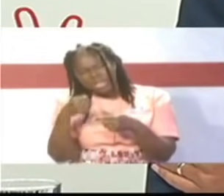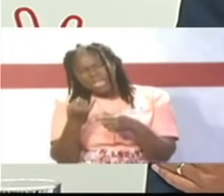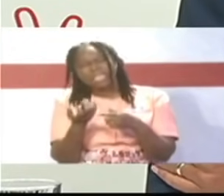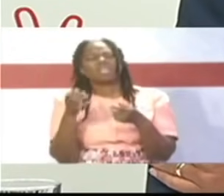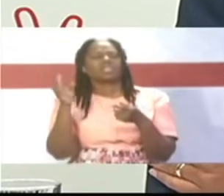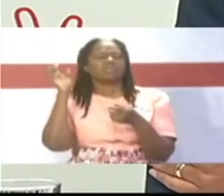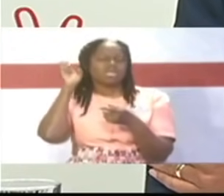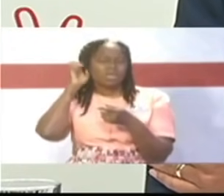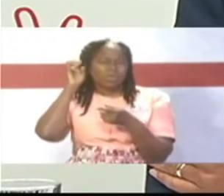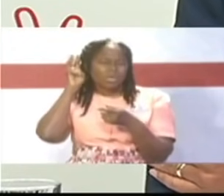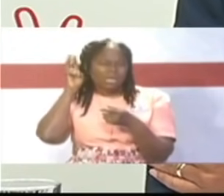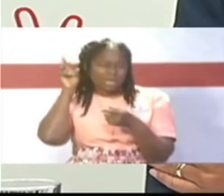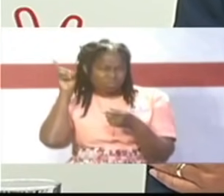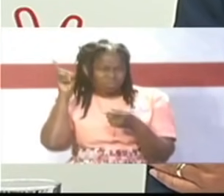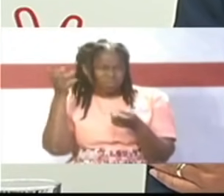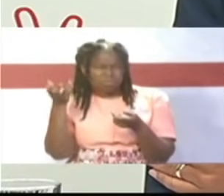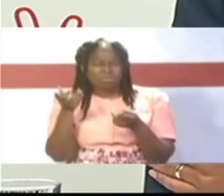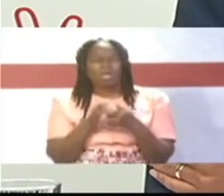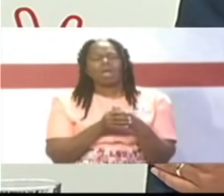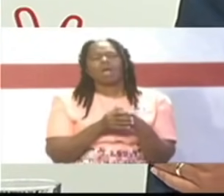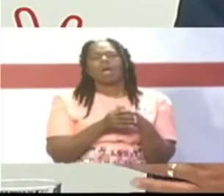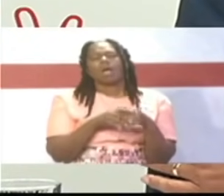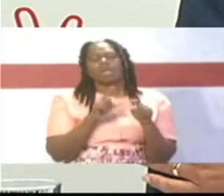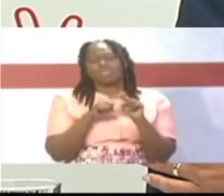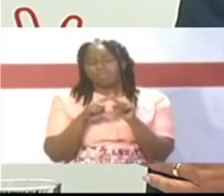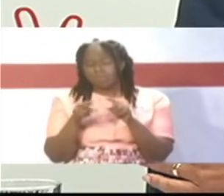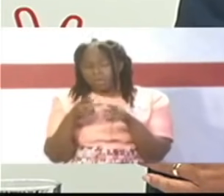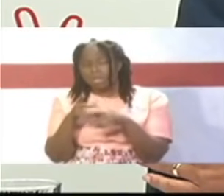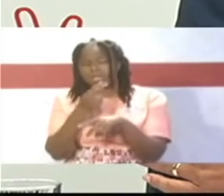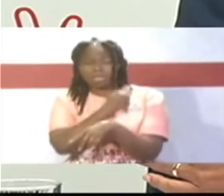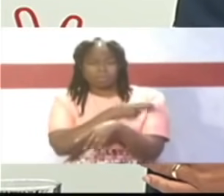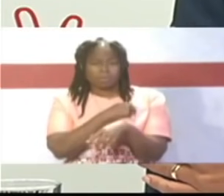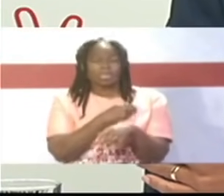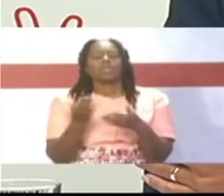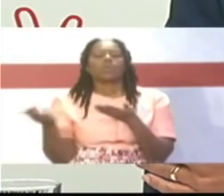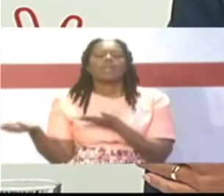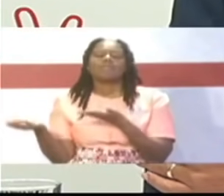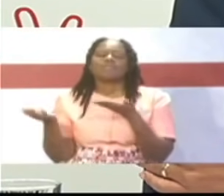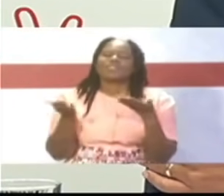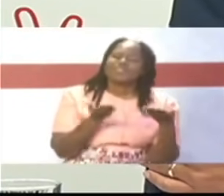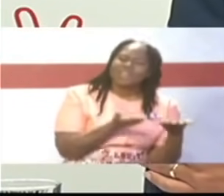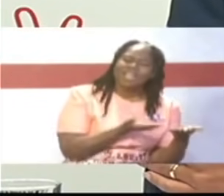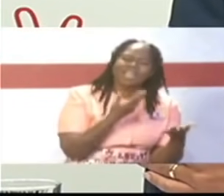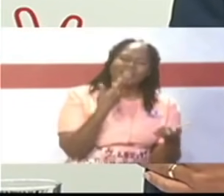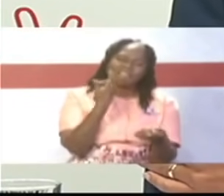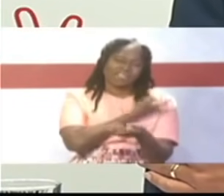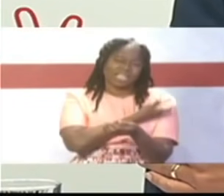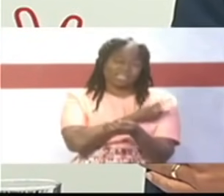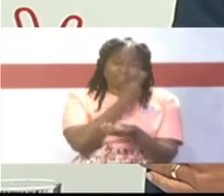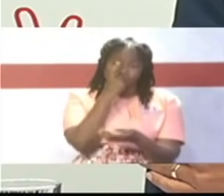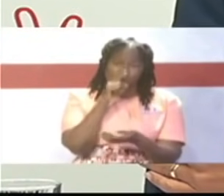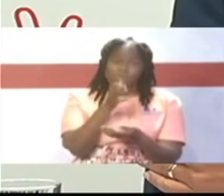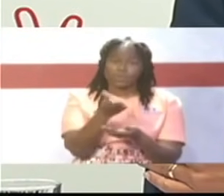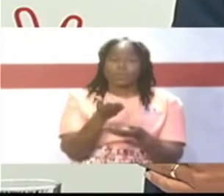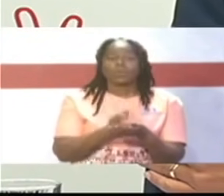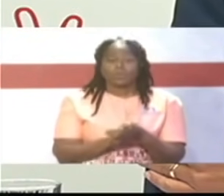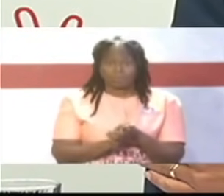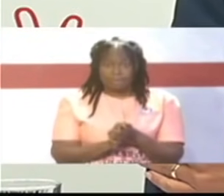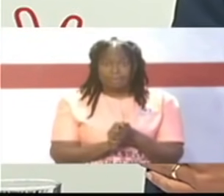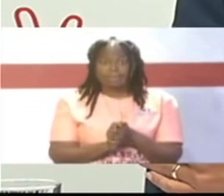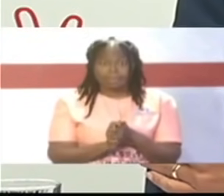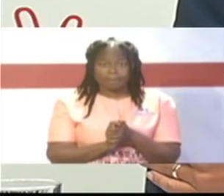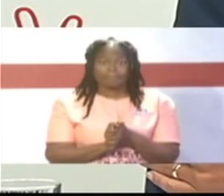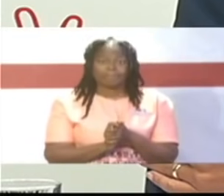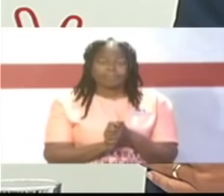Sangre Grande, Cancer Society. The vaccines will be brought to you. And that is how we will deal with